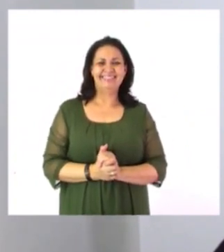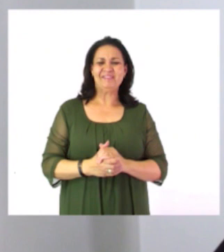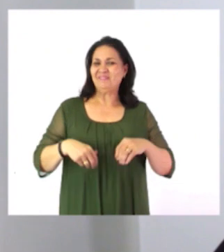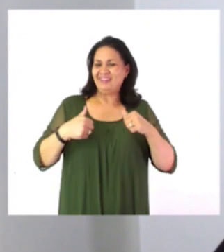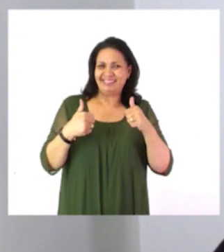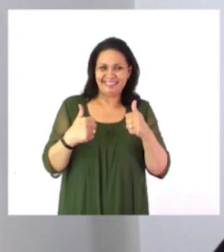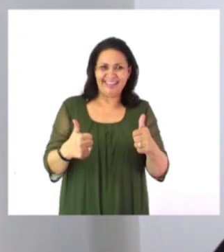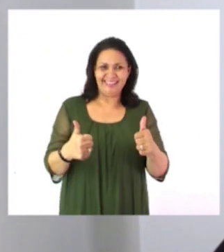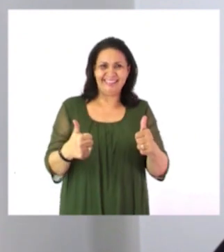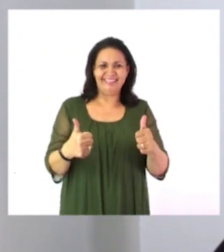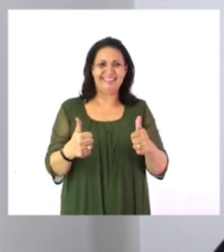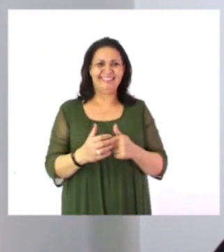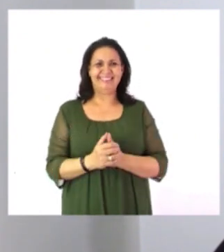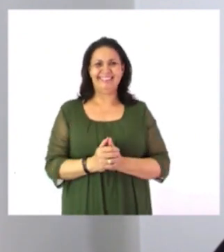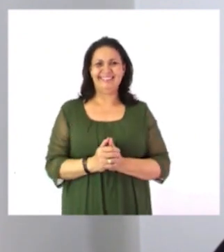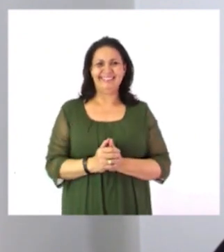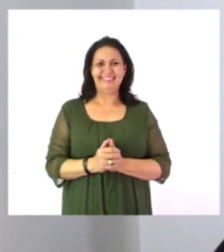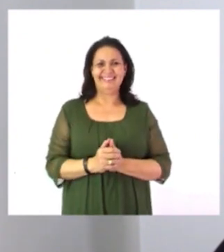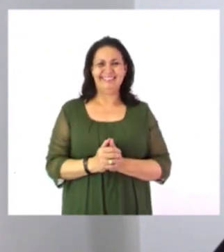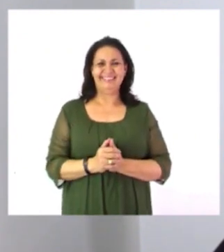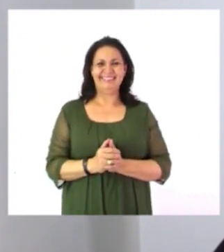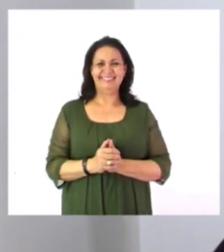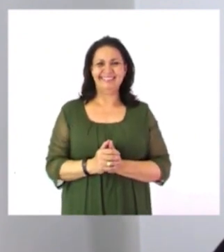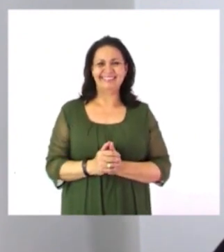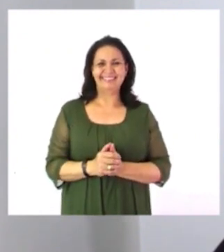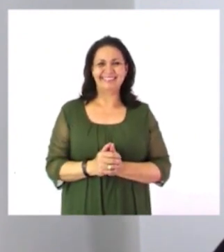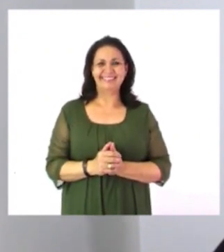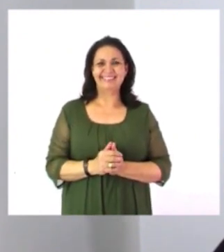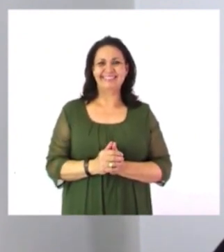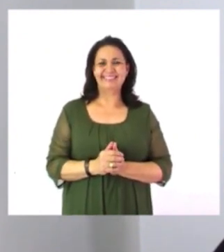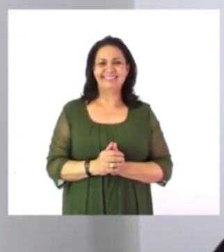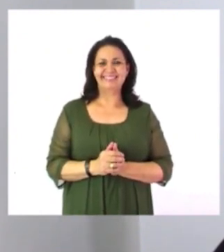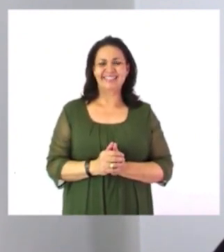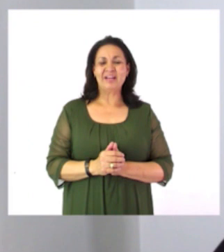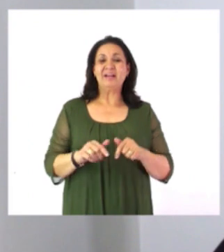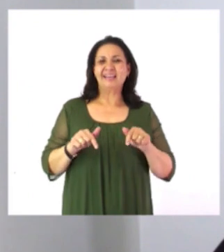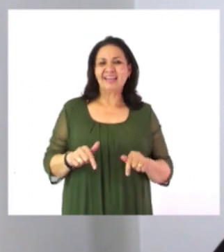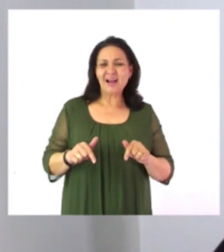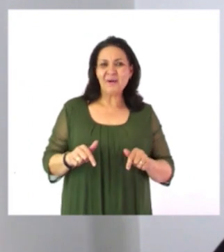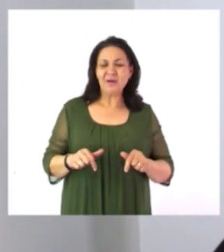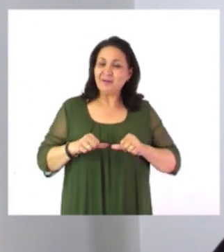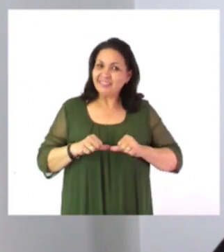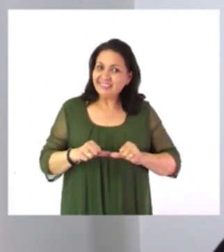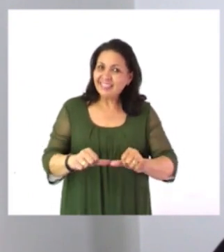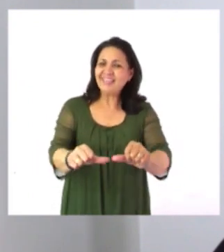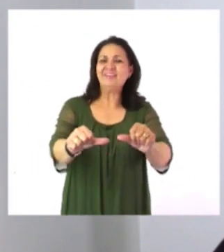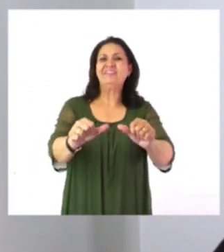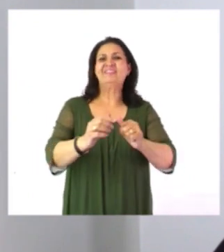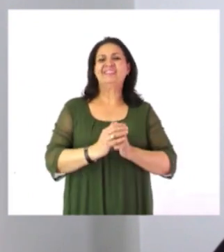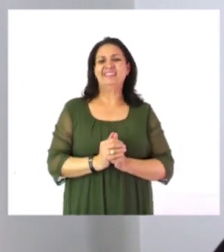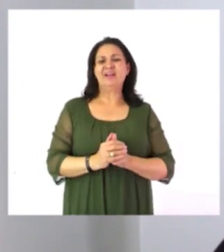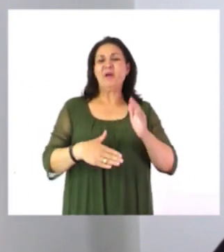Well done. He has done a great job. Now we're going to the next lesson, which is